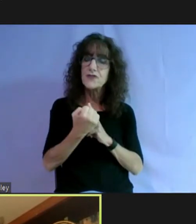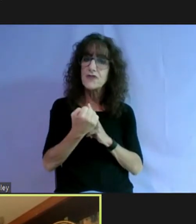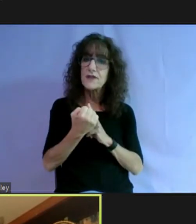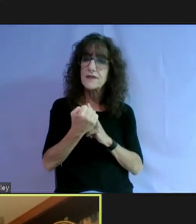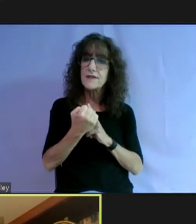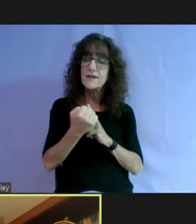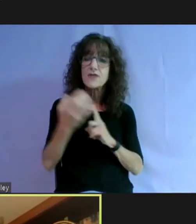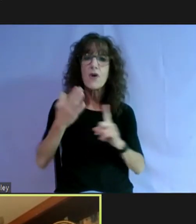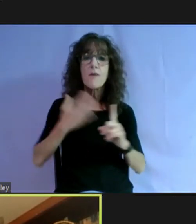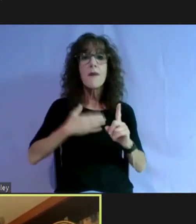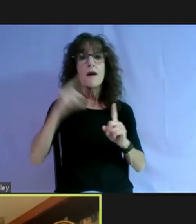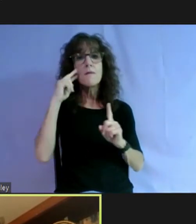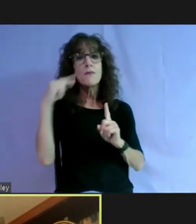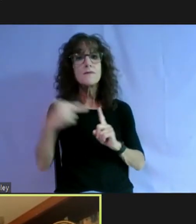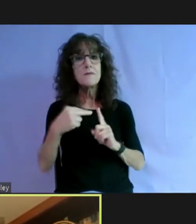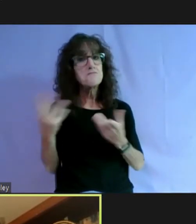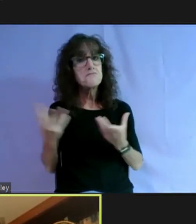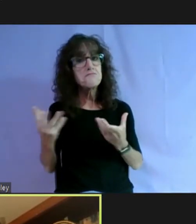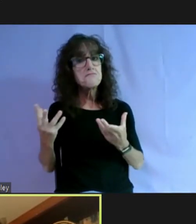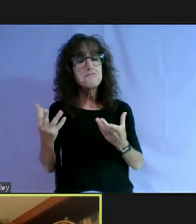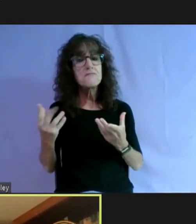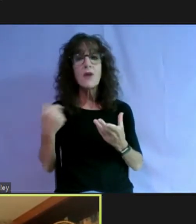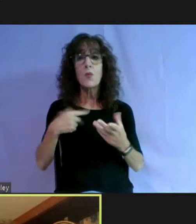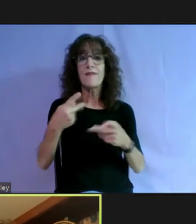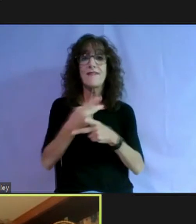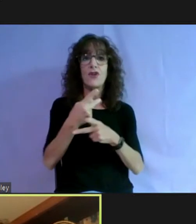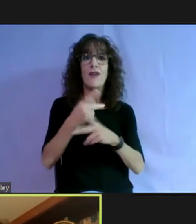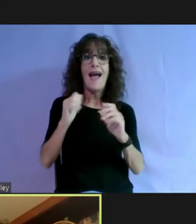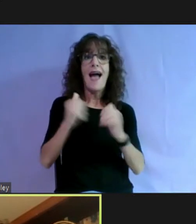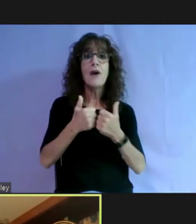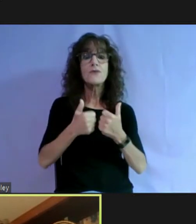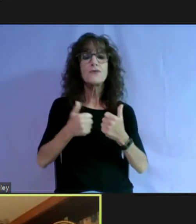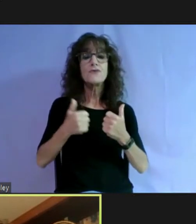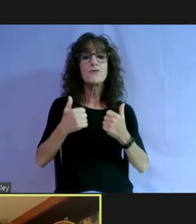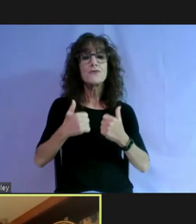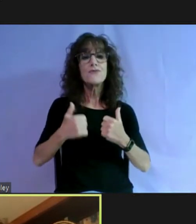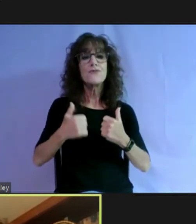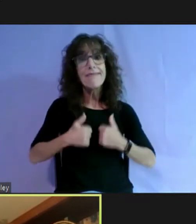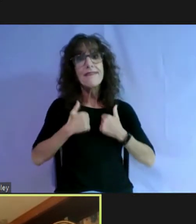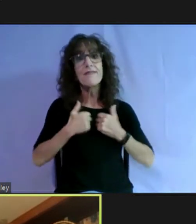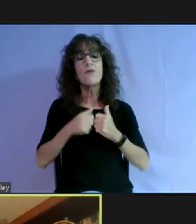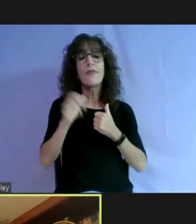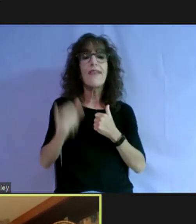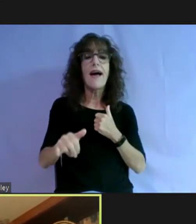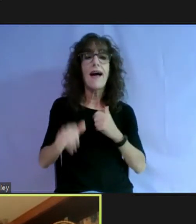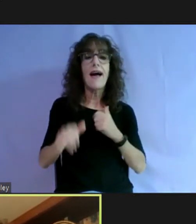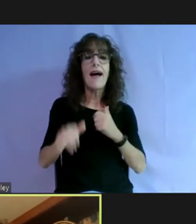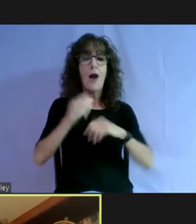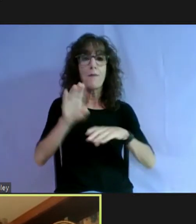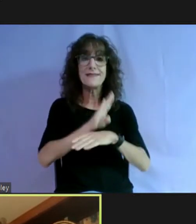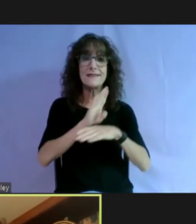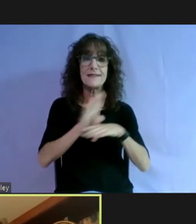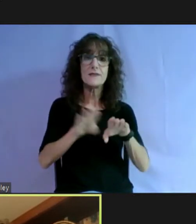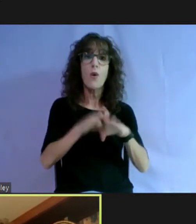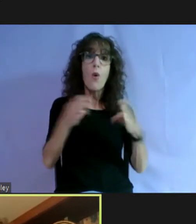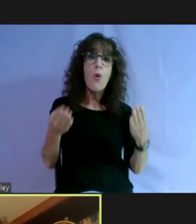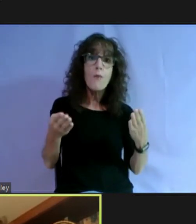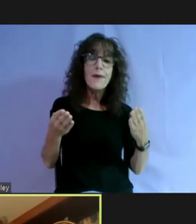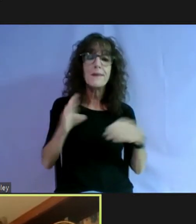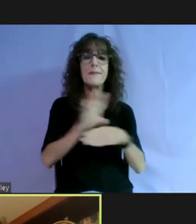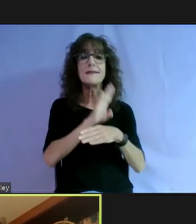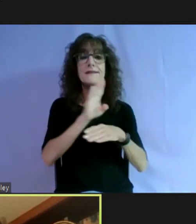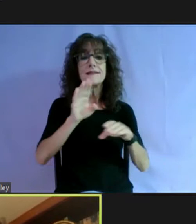my view is that while we've figured out how to live with this, how to open businesses have figured out how to